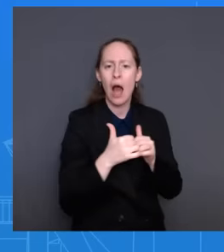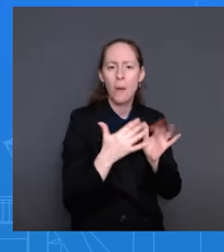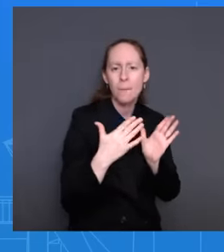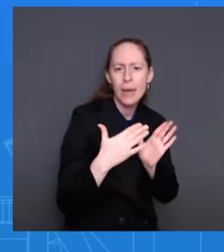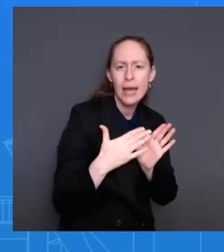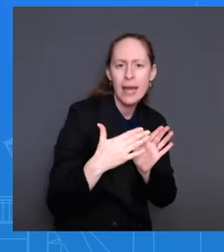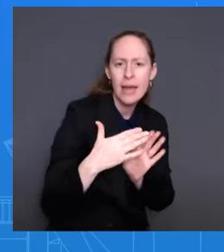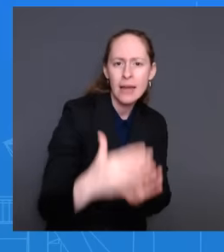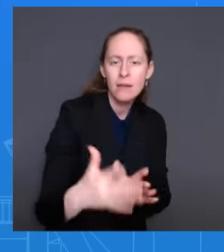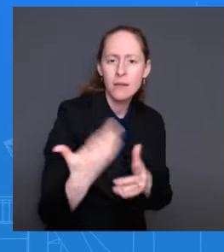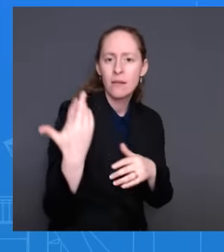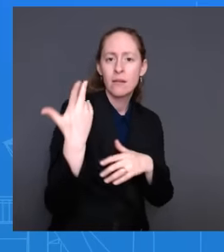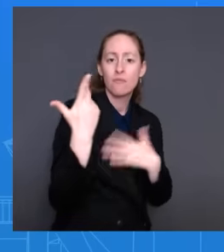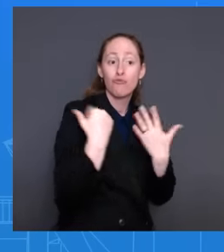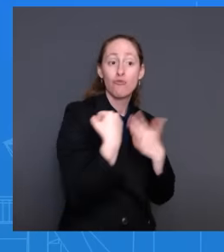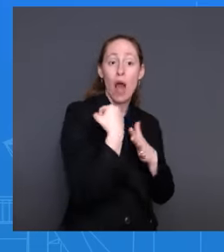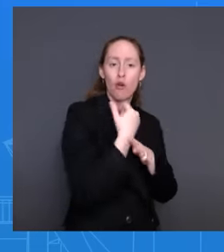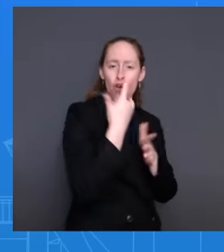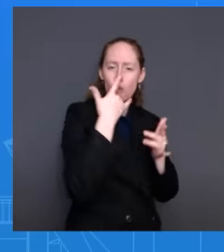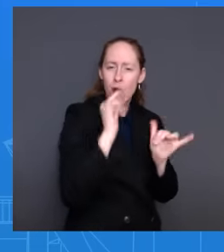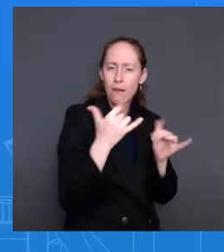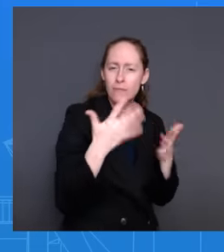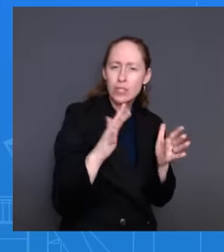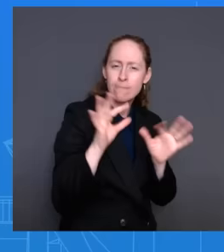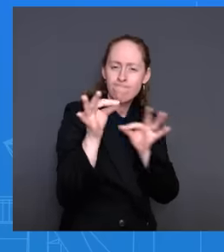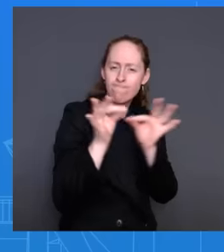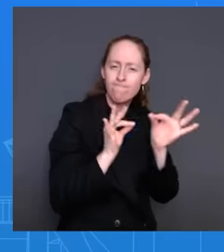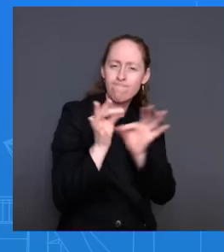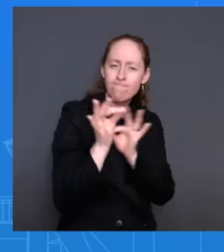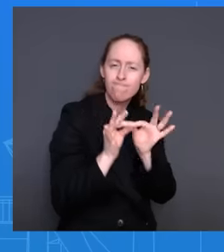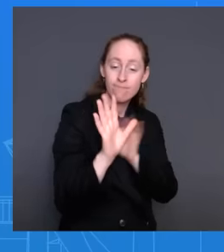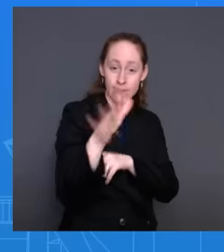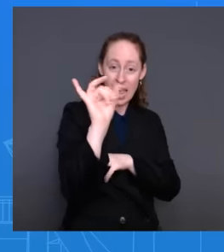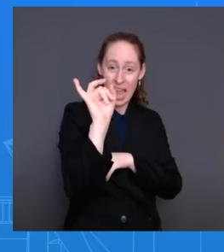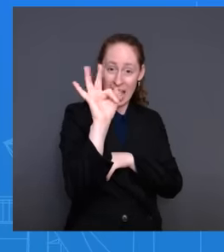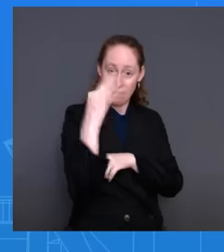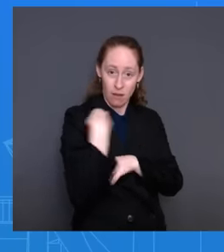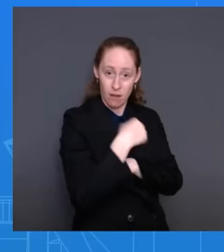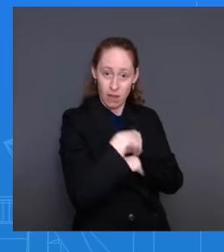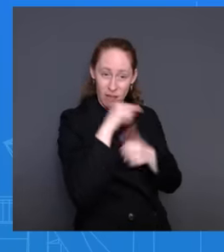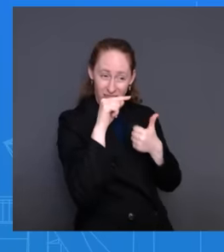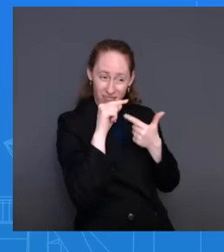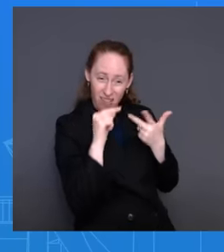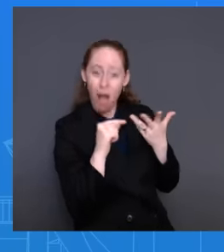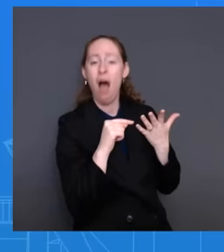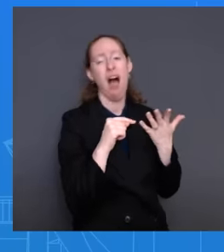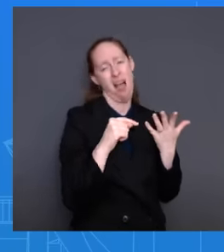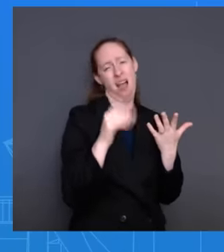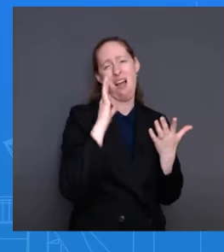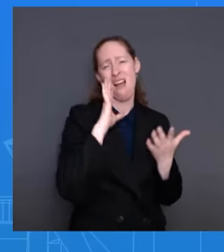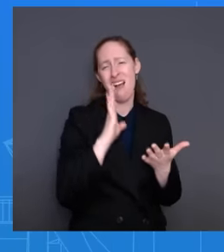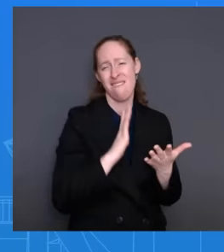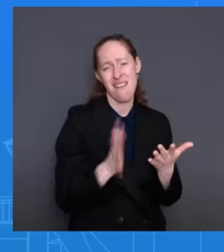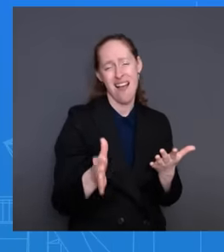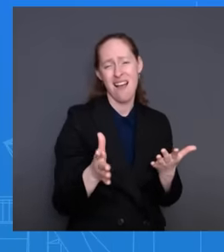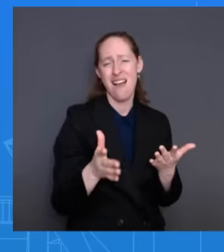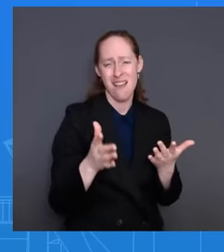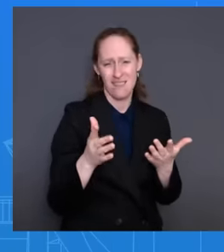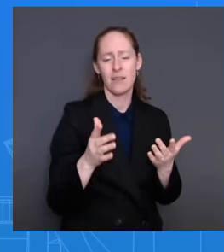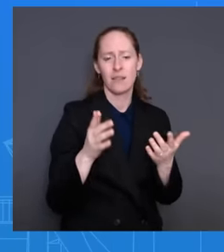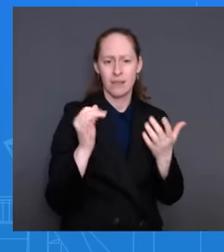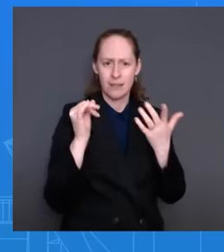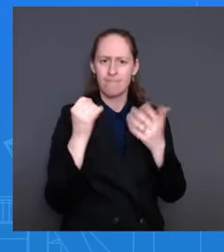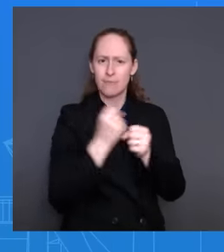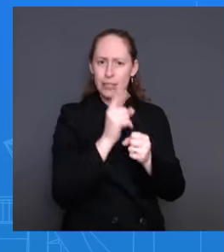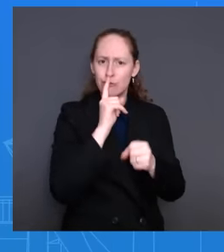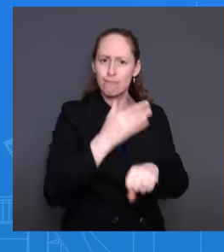that we can make on that plan, the more progress that we can make in lowering costs and making things more affordable for families right now, the more